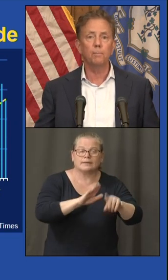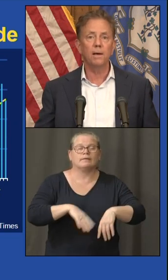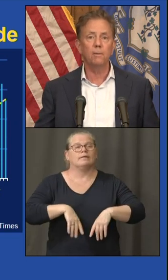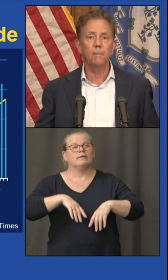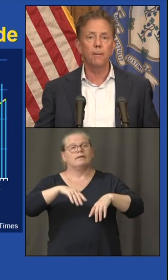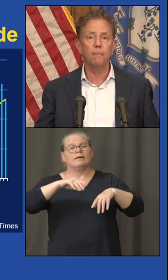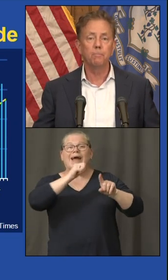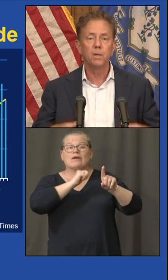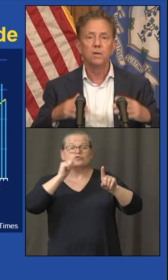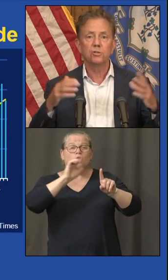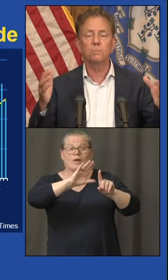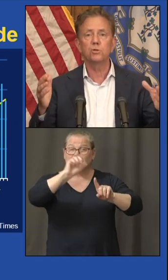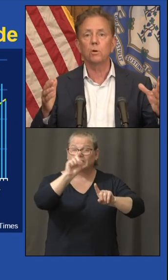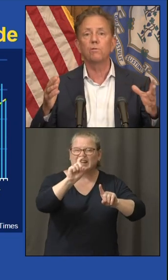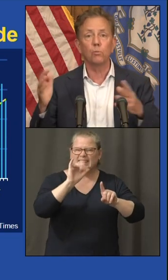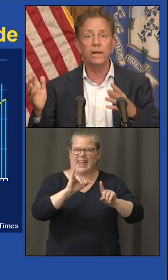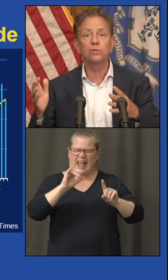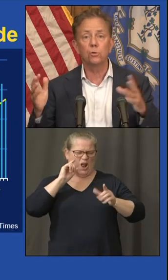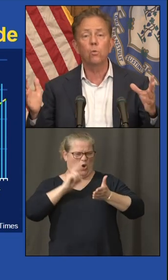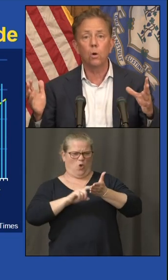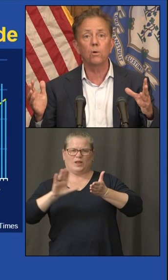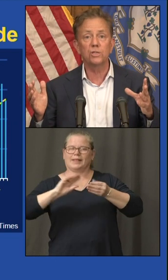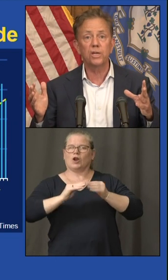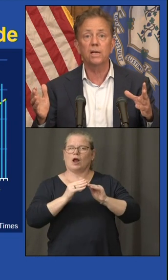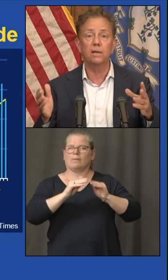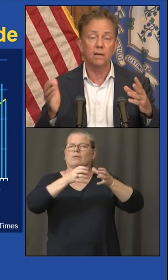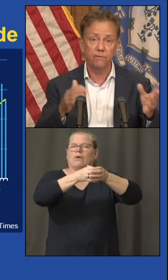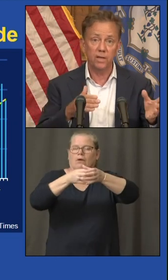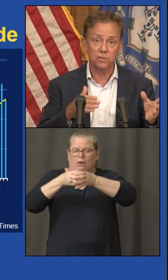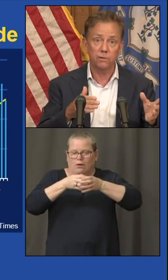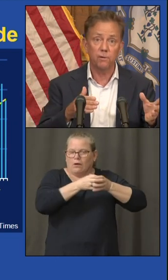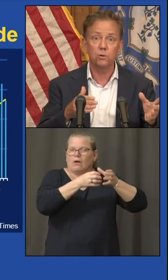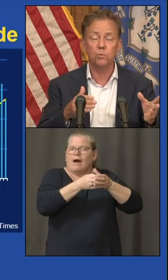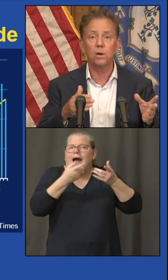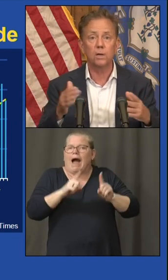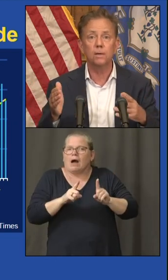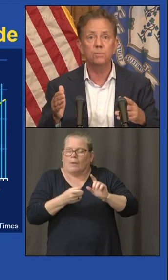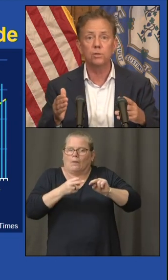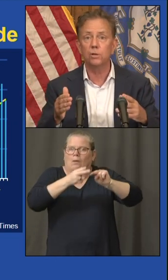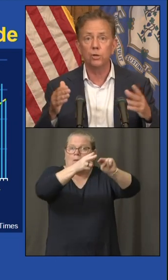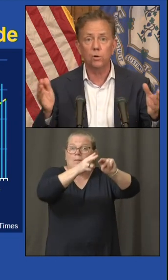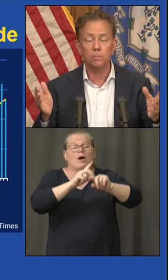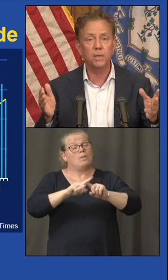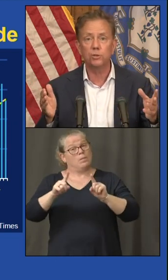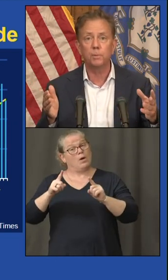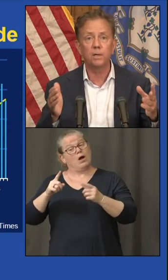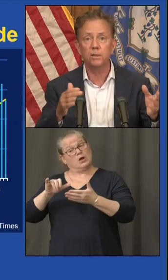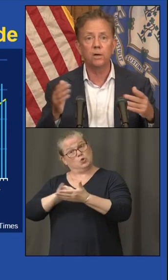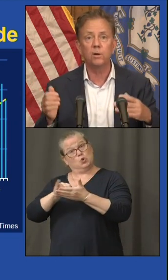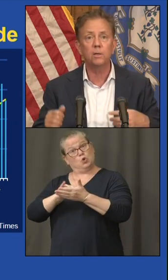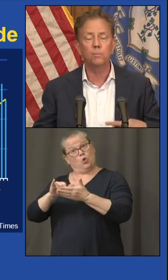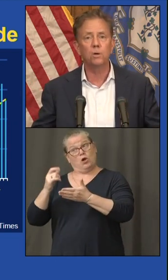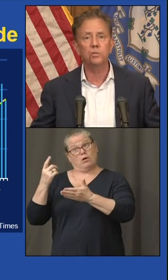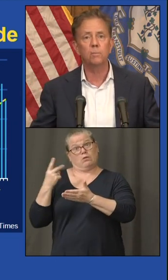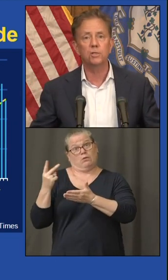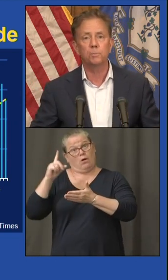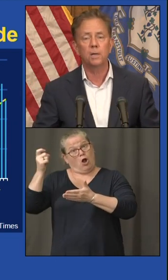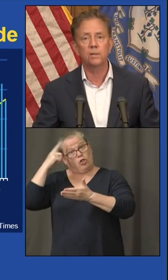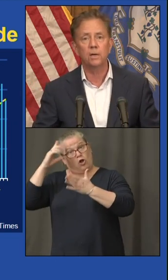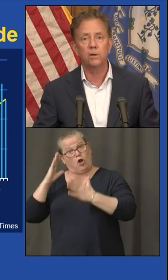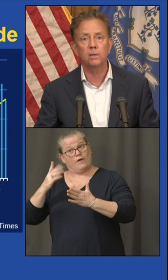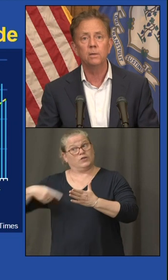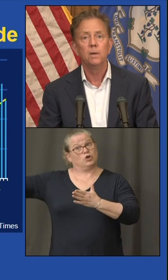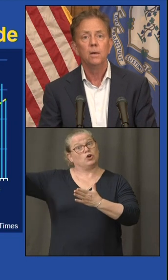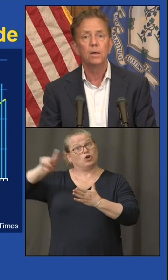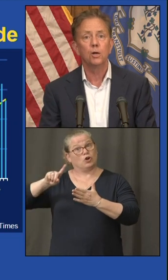talking about some sort of a regional quarantine. If these folks want to come to the New York metropolitan area, the Boston